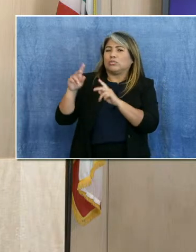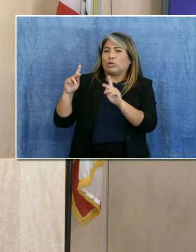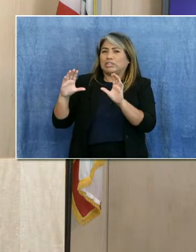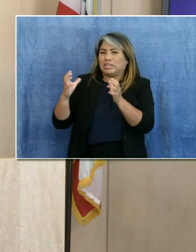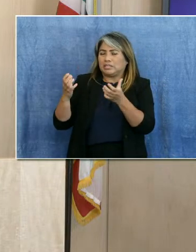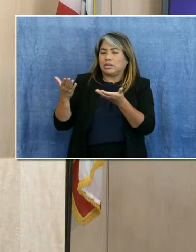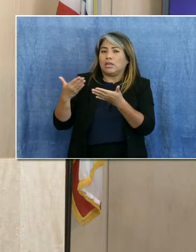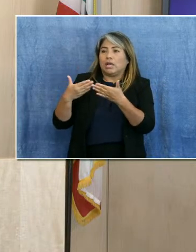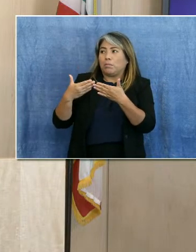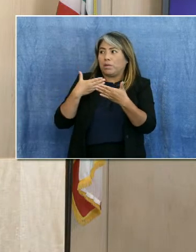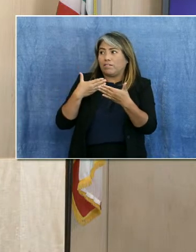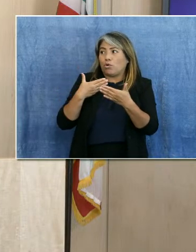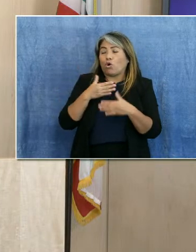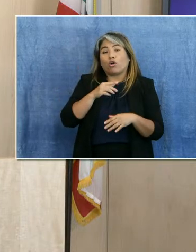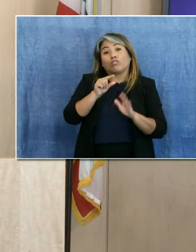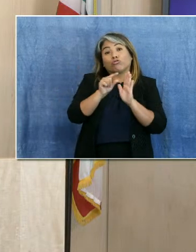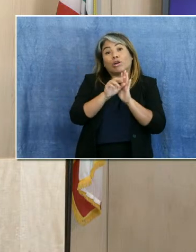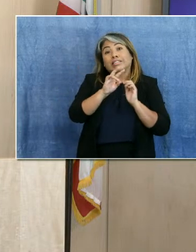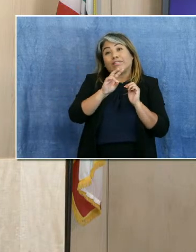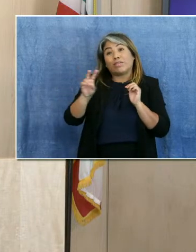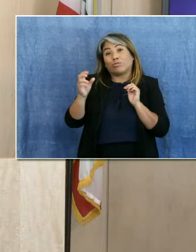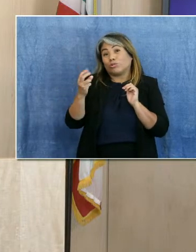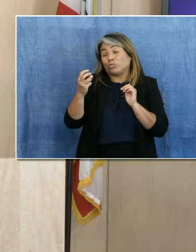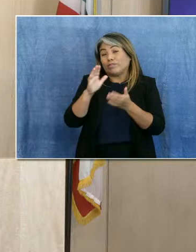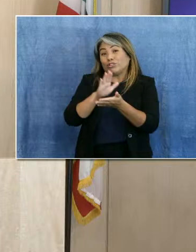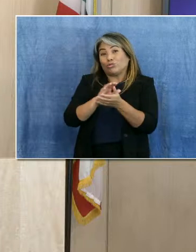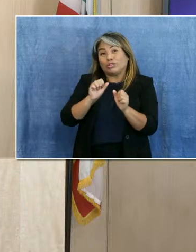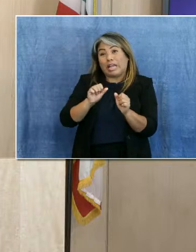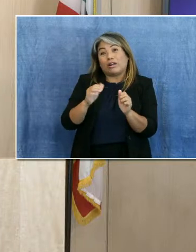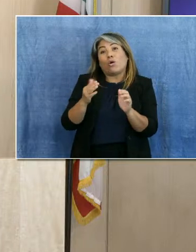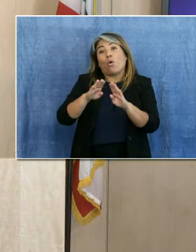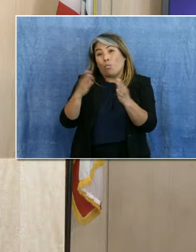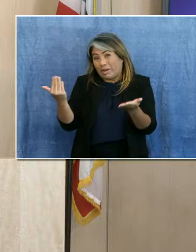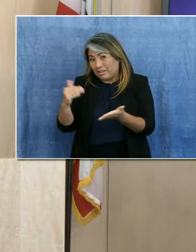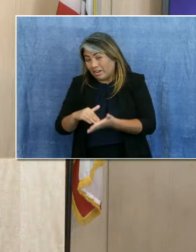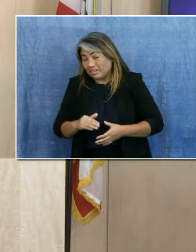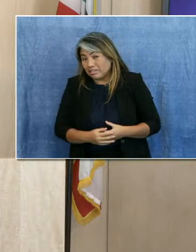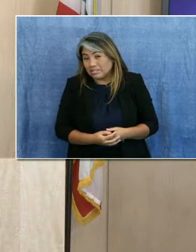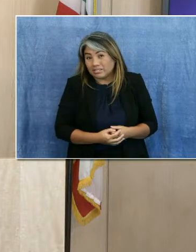before grade 7 through 12 schools could reopen?